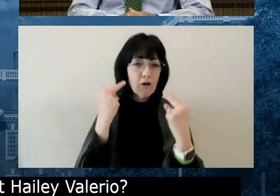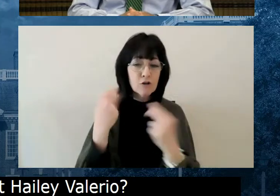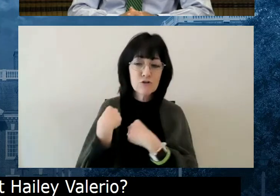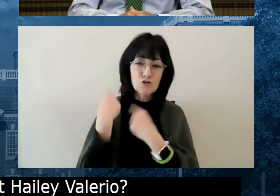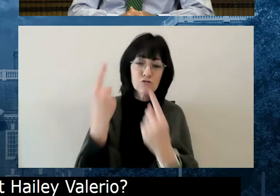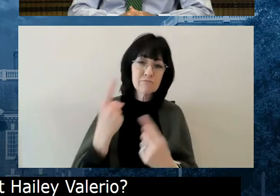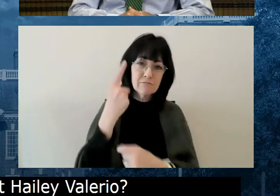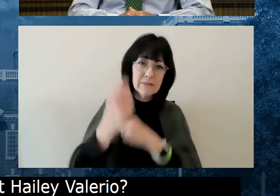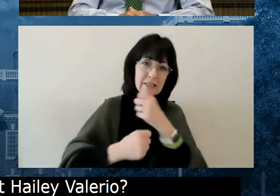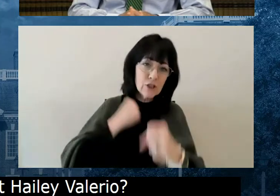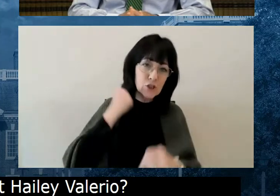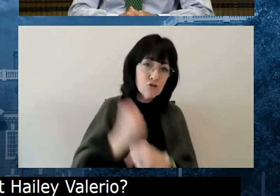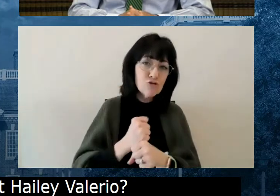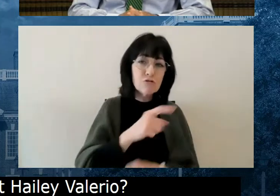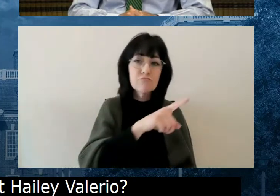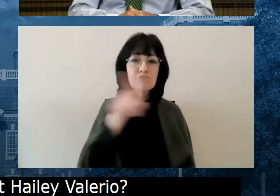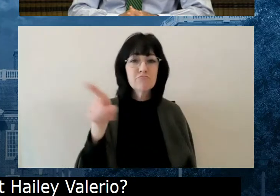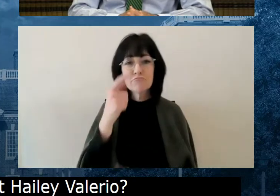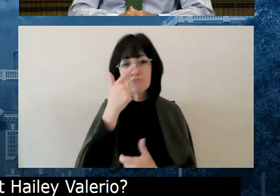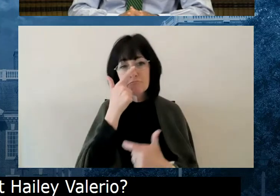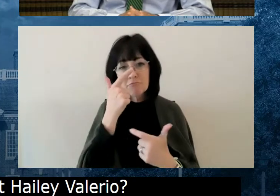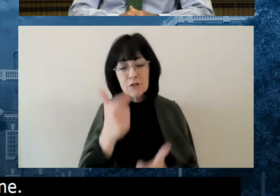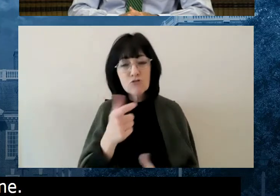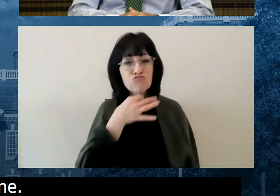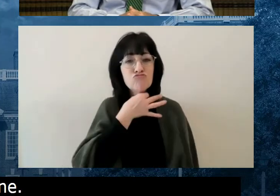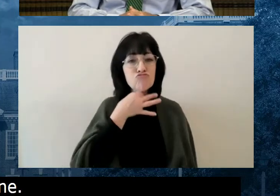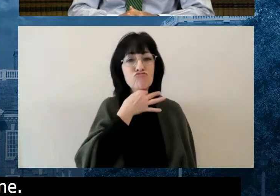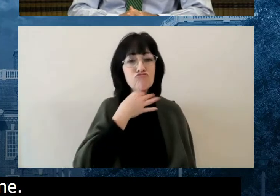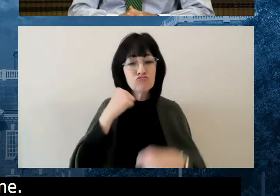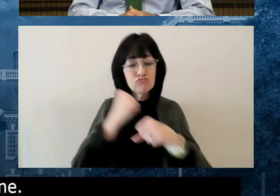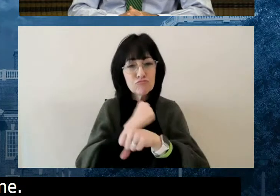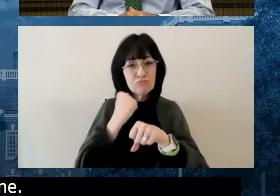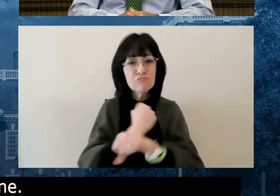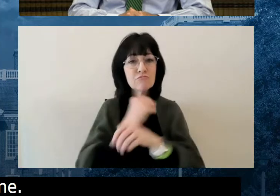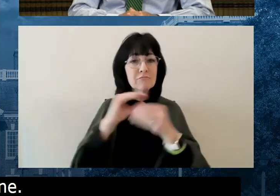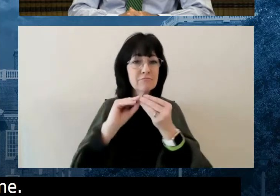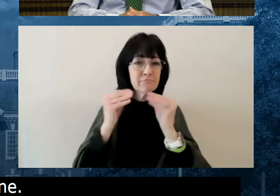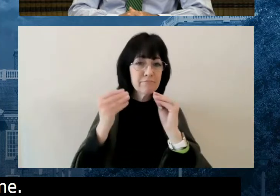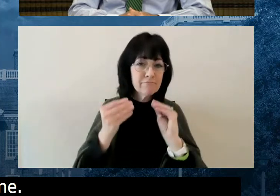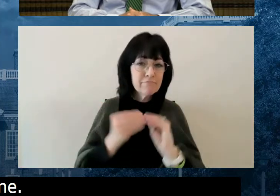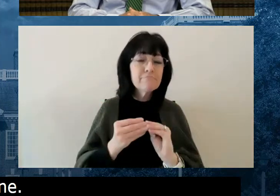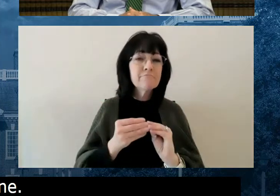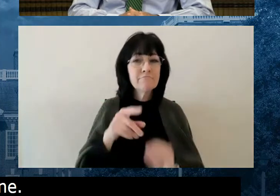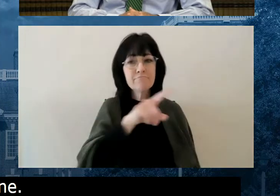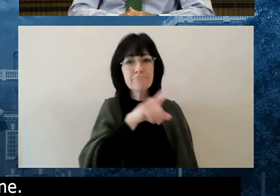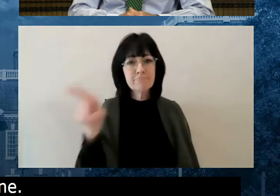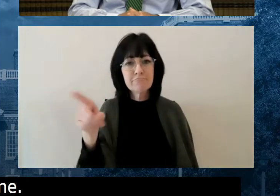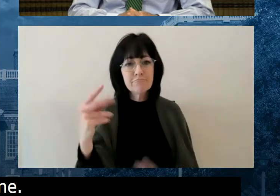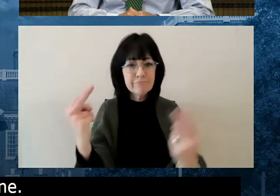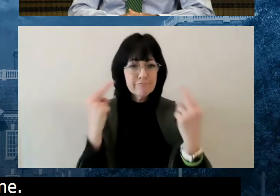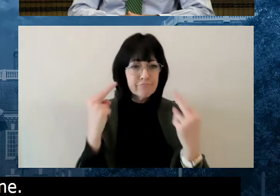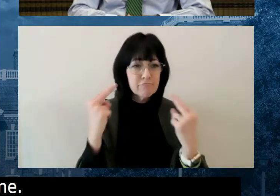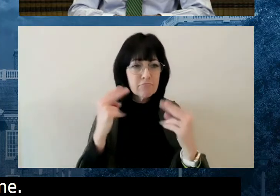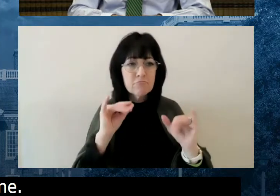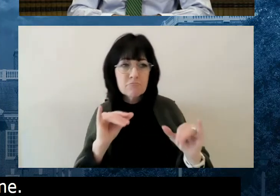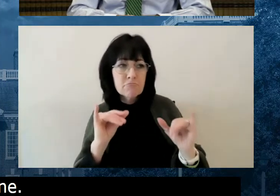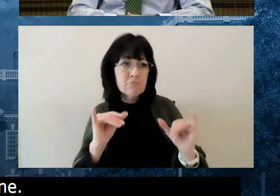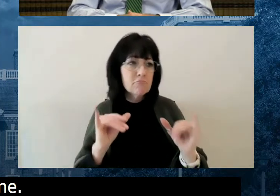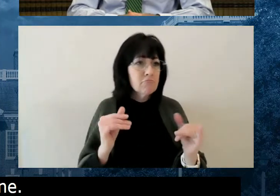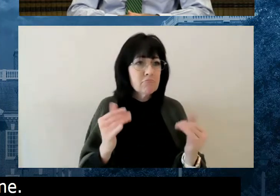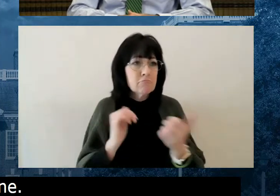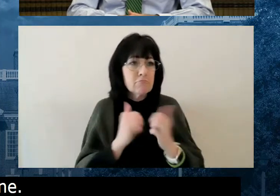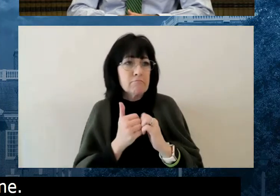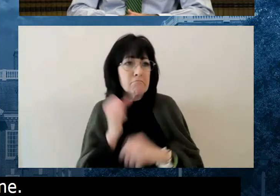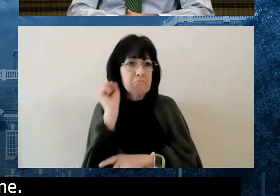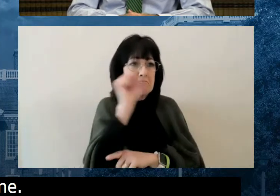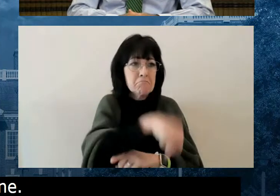in the data, your interest in our approach to containing COVID-19 in our state, to beating COVID-19 in our